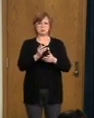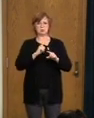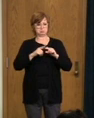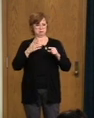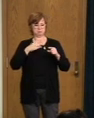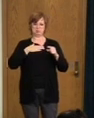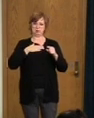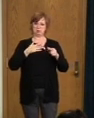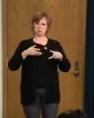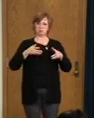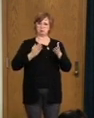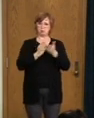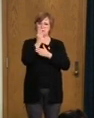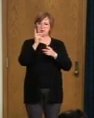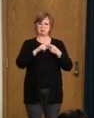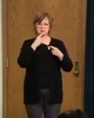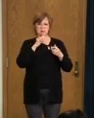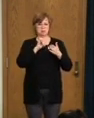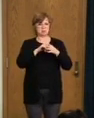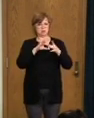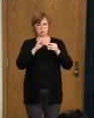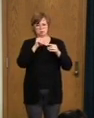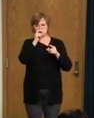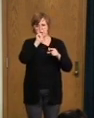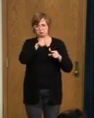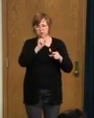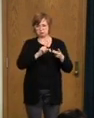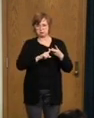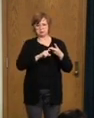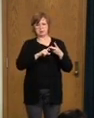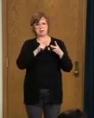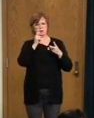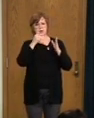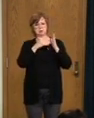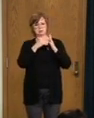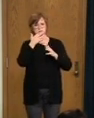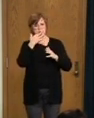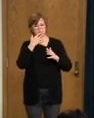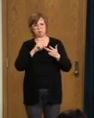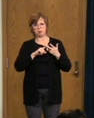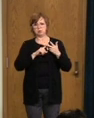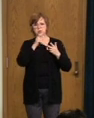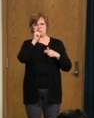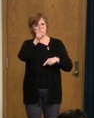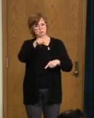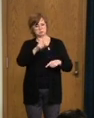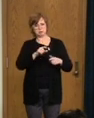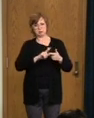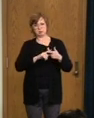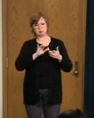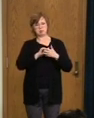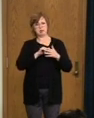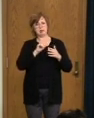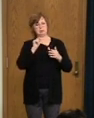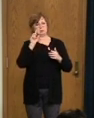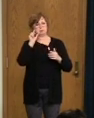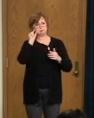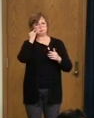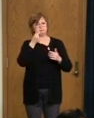racist, most certainly unnecessary. Those comments are foolish and they should never be made, and quite frankly, they're nothing short of